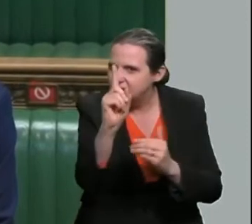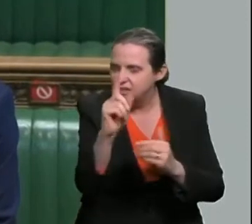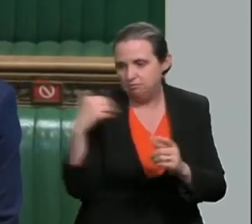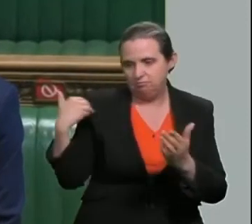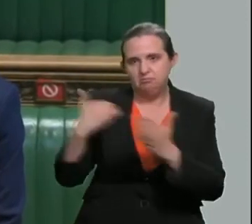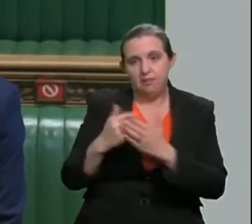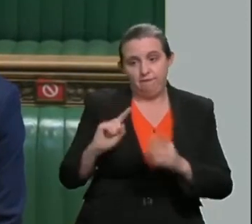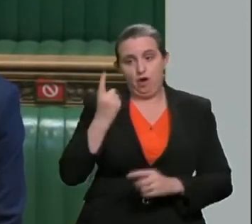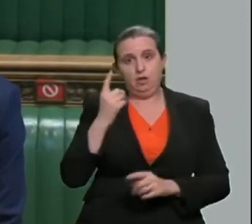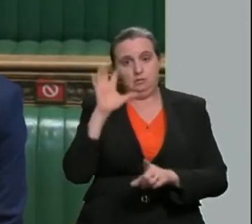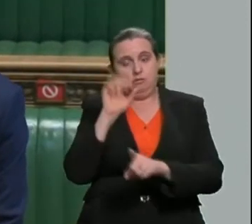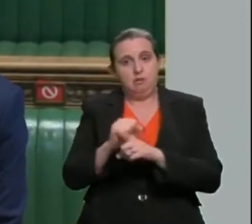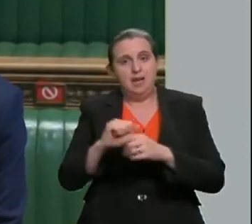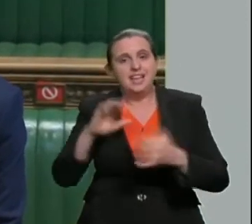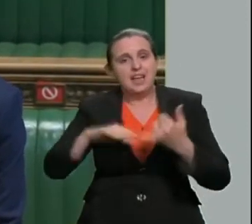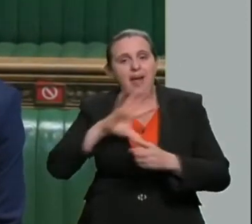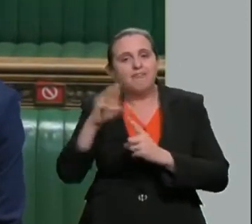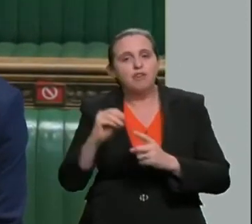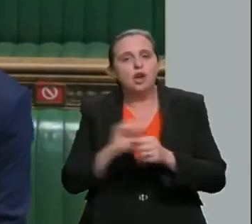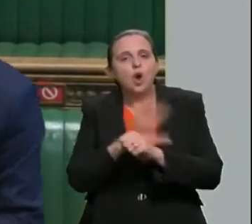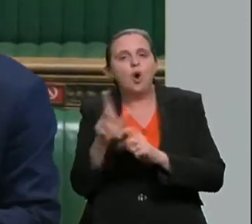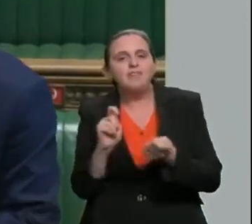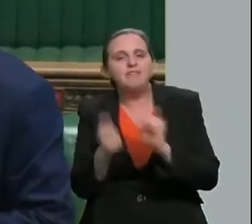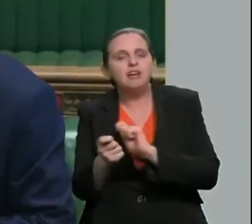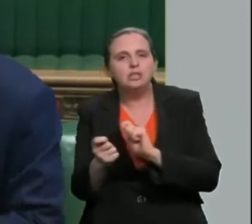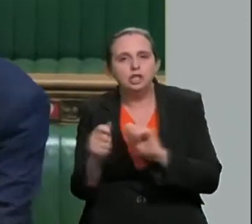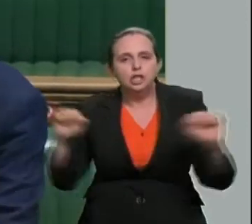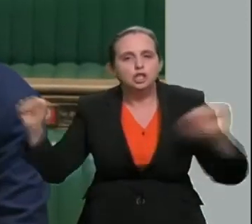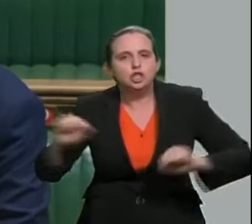days. How does the Prime Minister explain that?